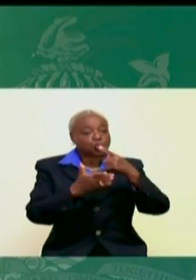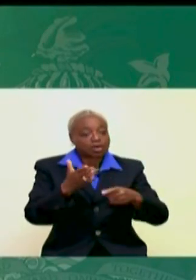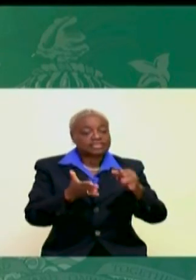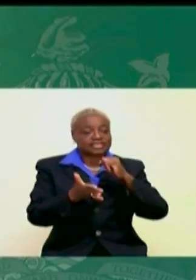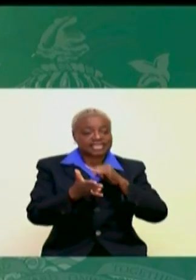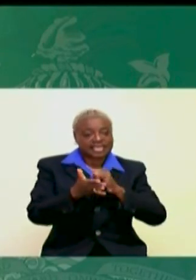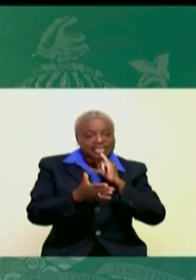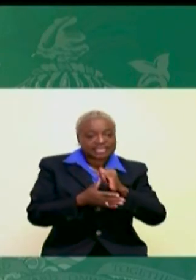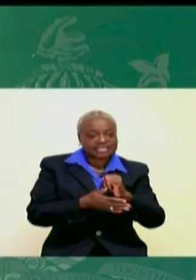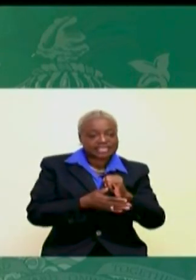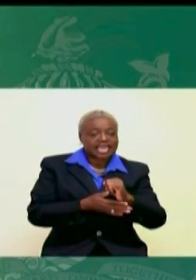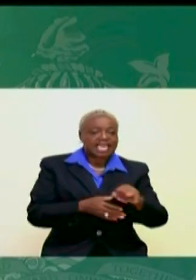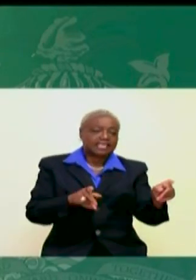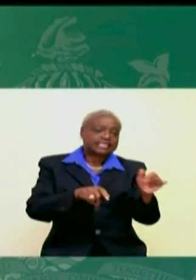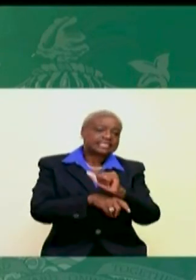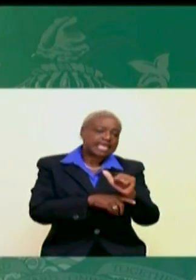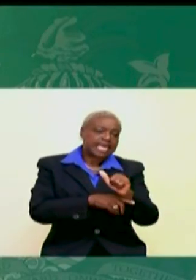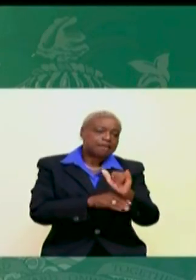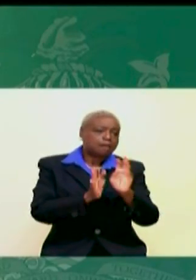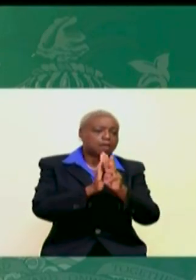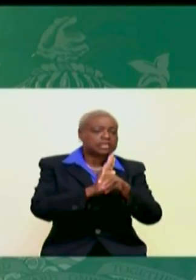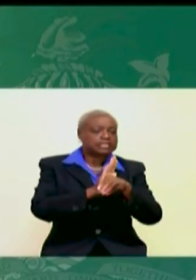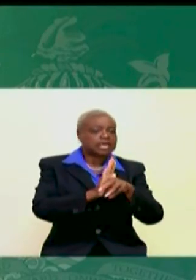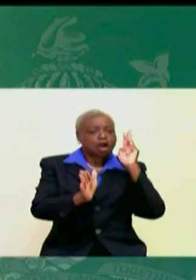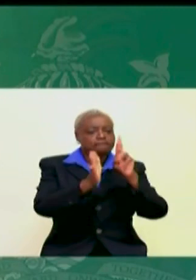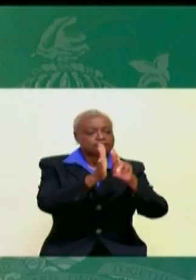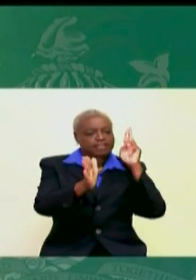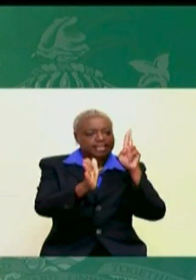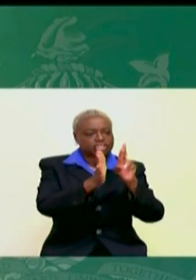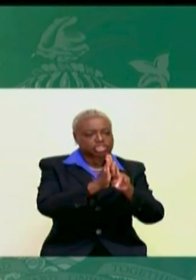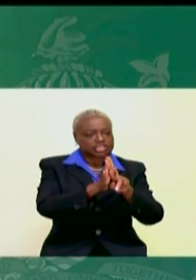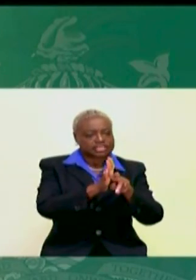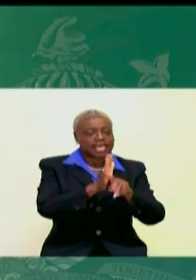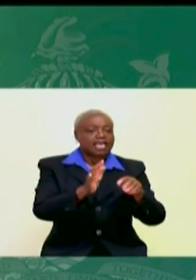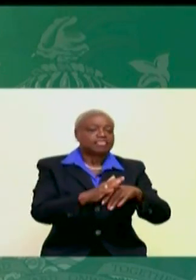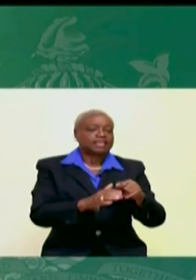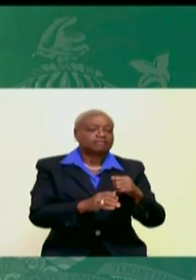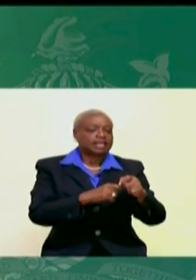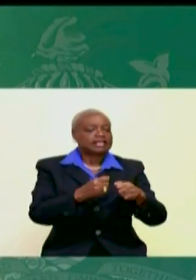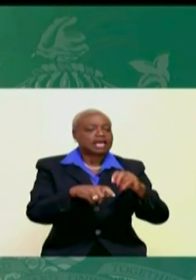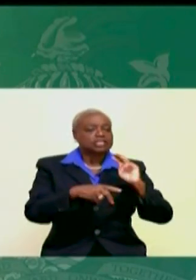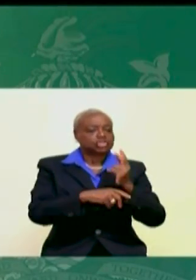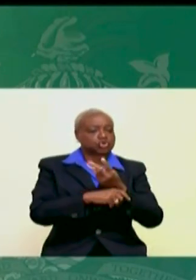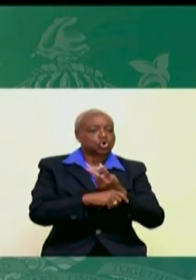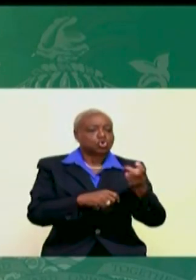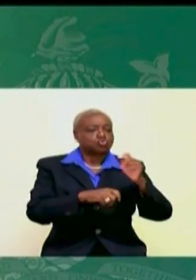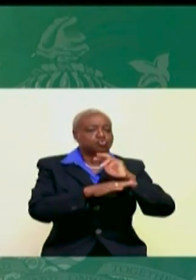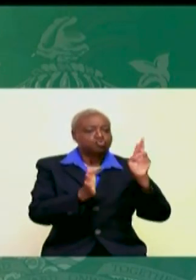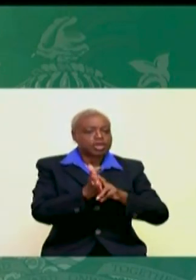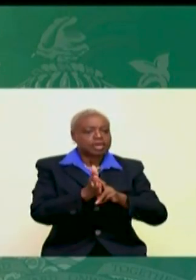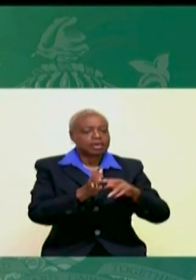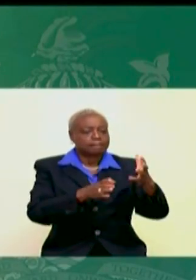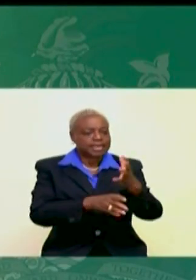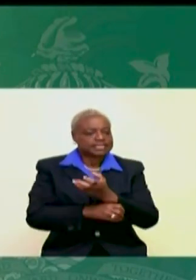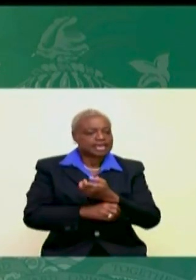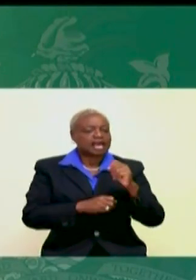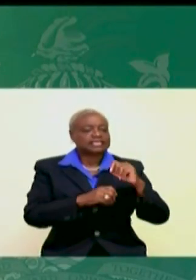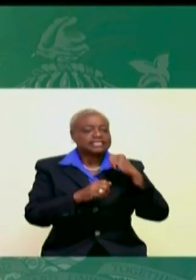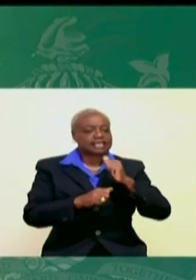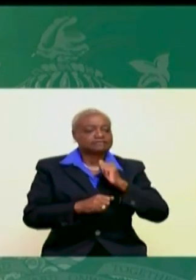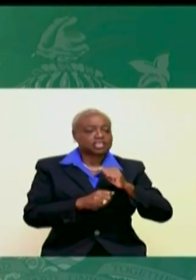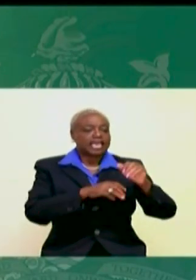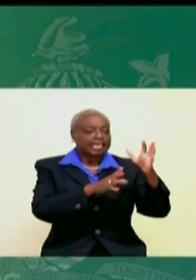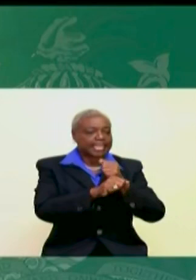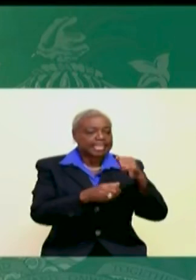In those same moments of reflection that fuels us to recommit ourselves to getting it right and